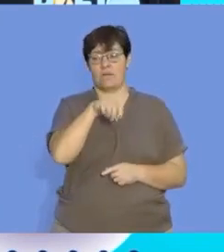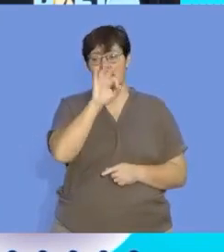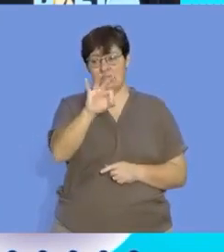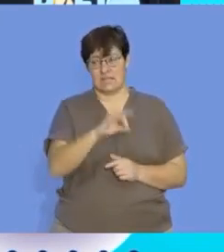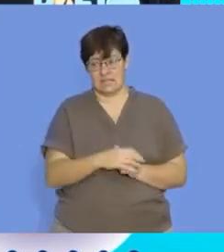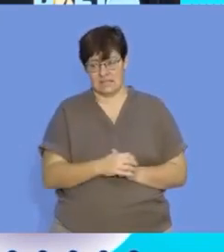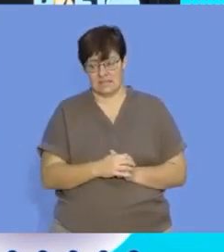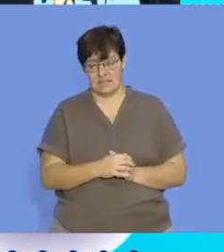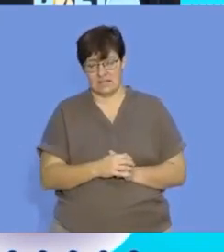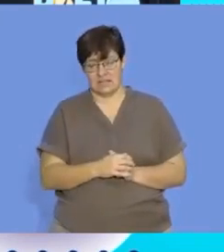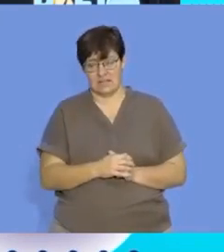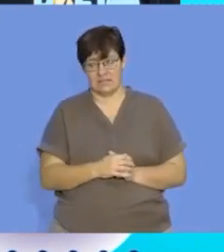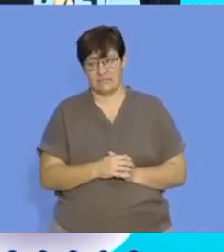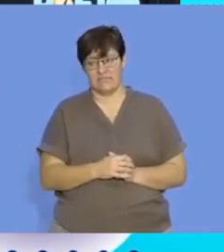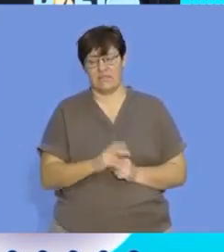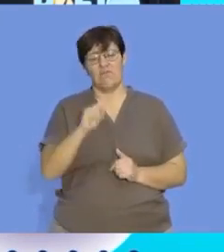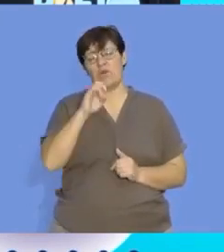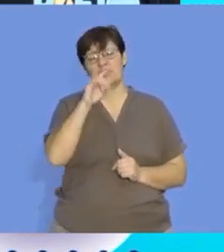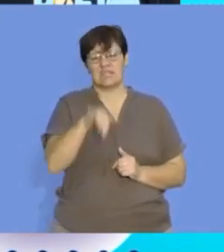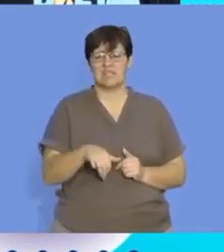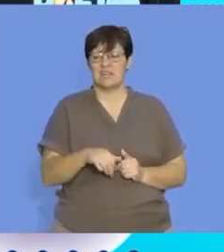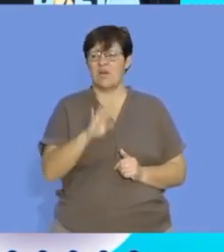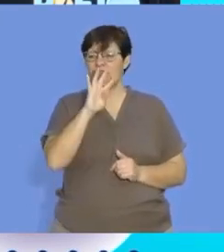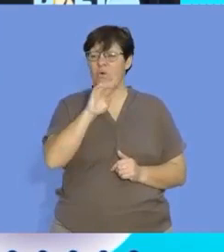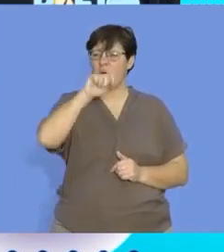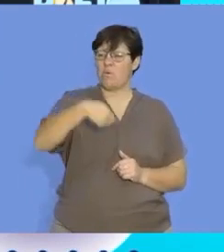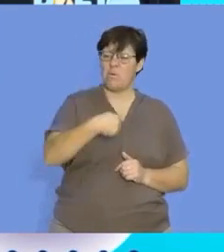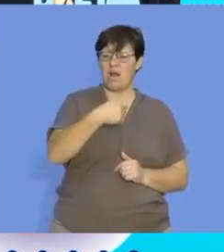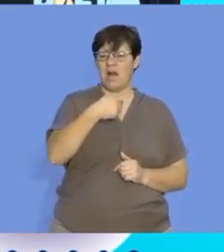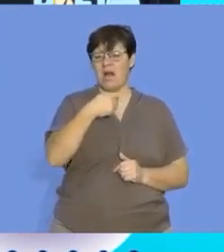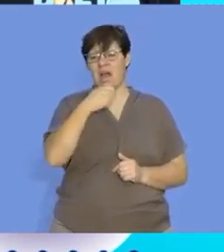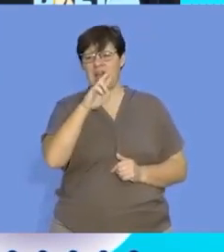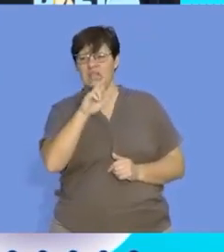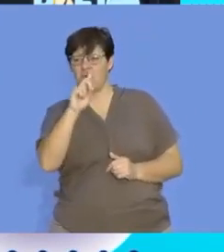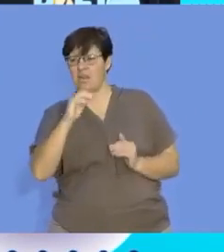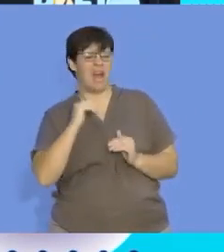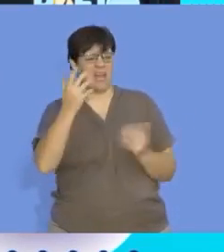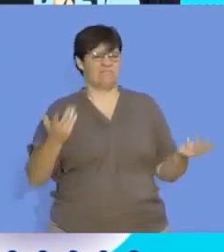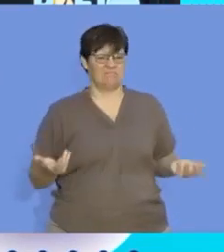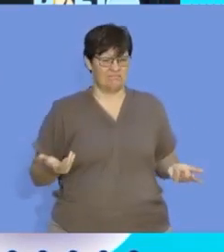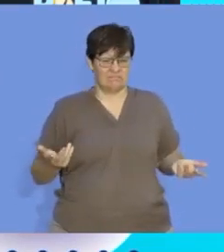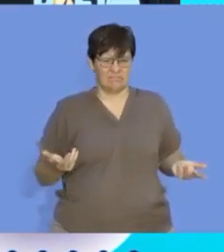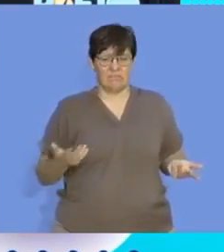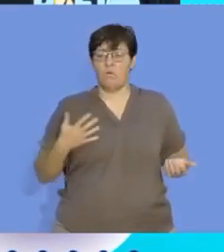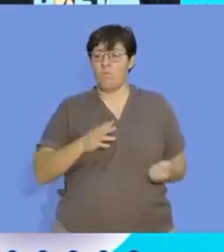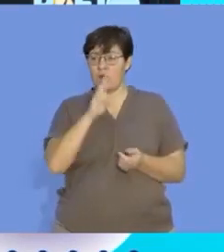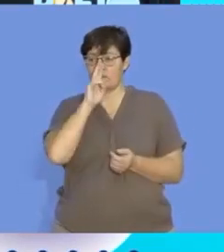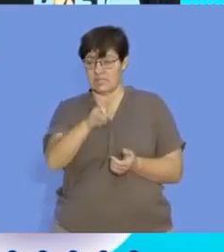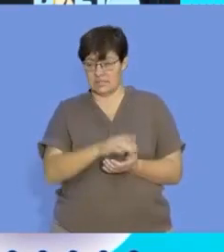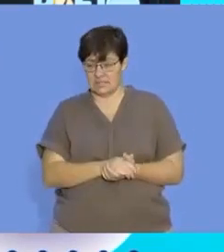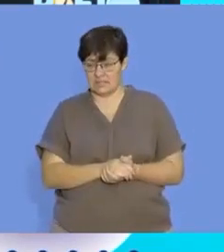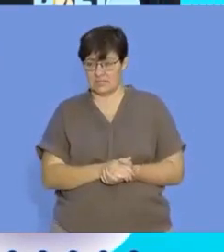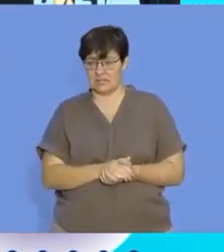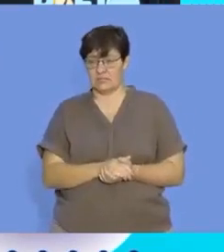The velocities, 4.81 is not that high. But this is what I want you to see.